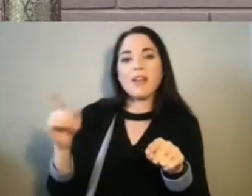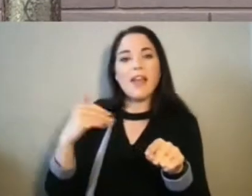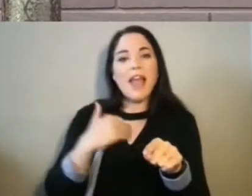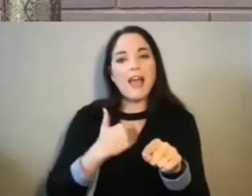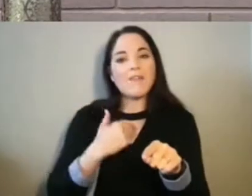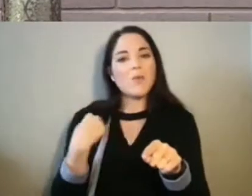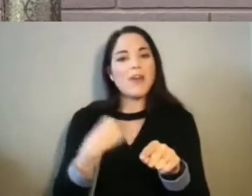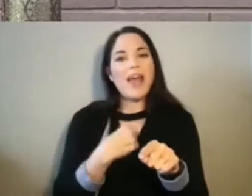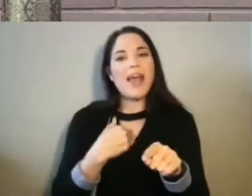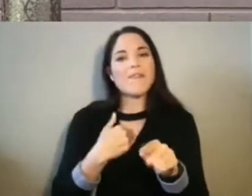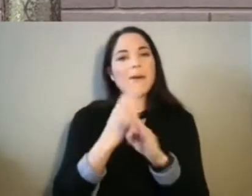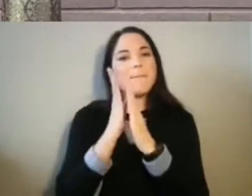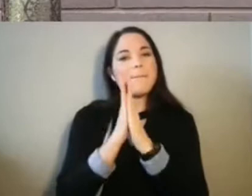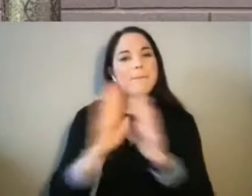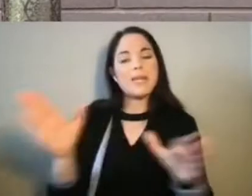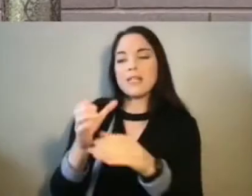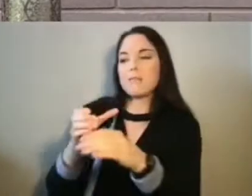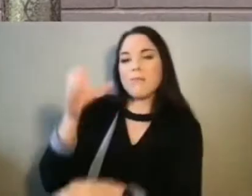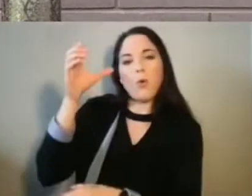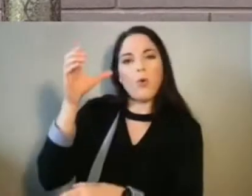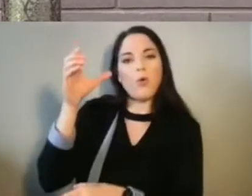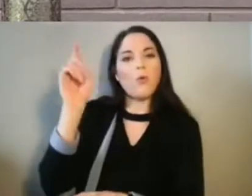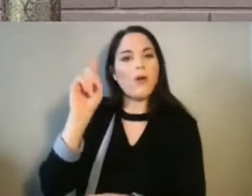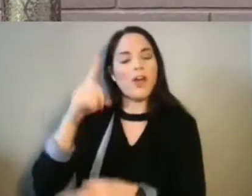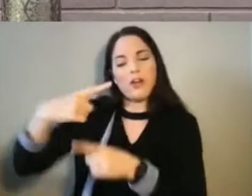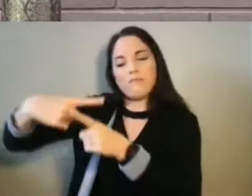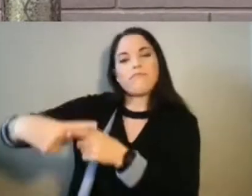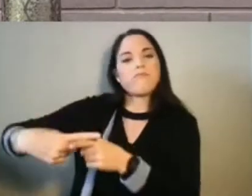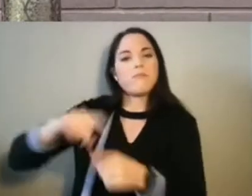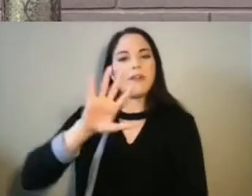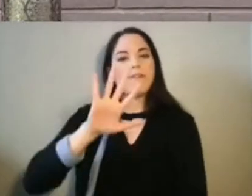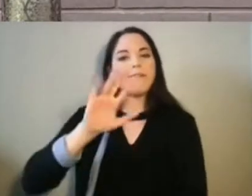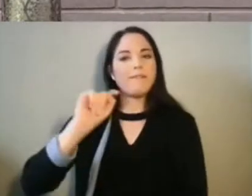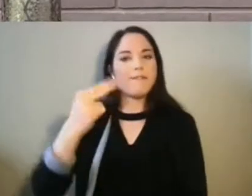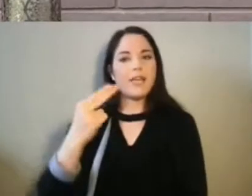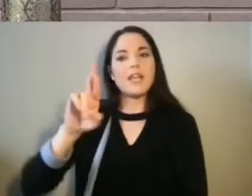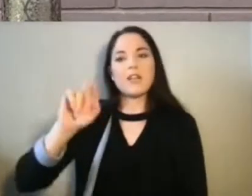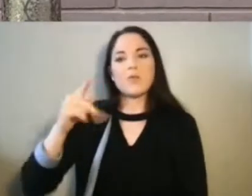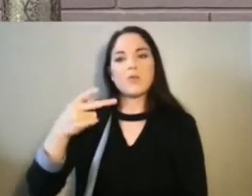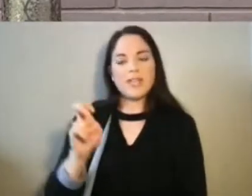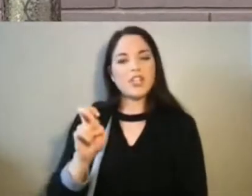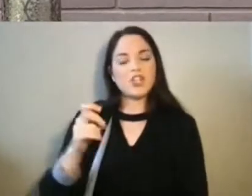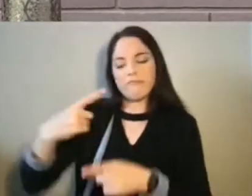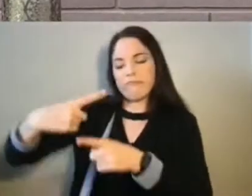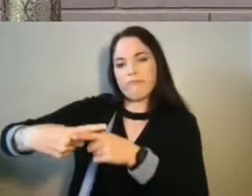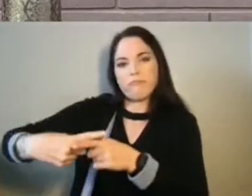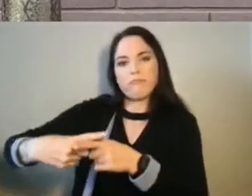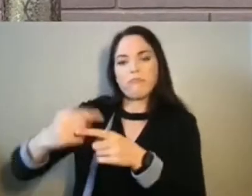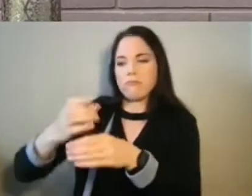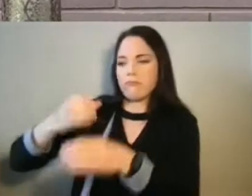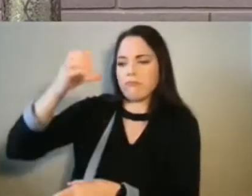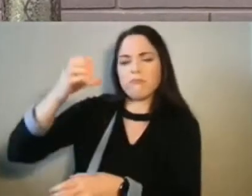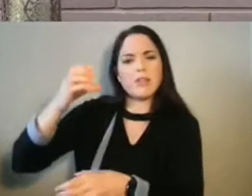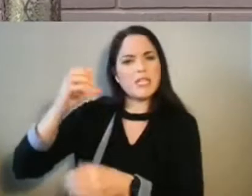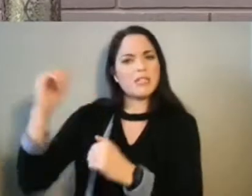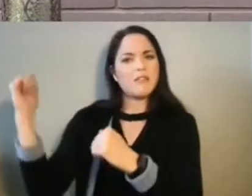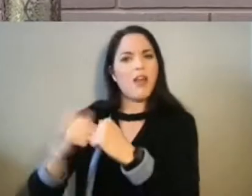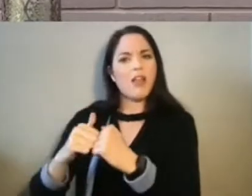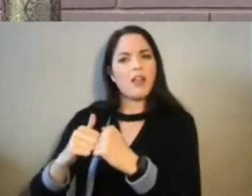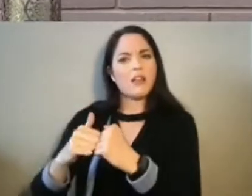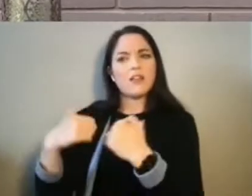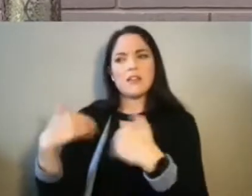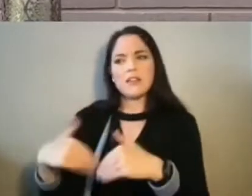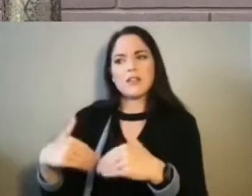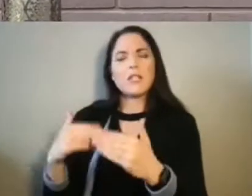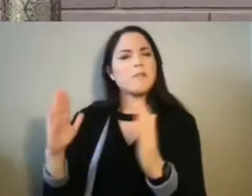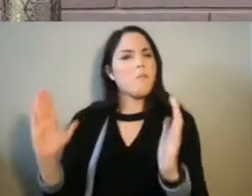However, its quiet presence, conveying love and peace in multiple languages, holds